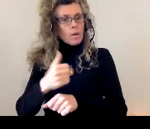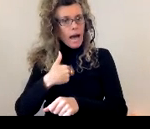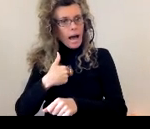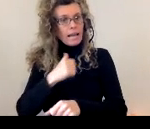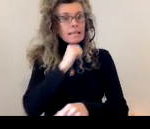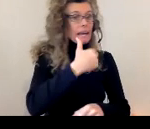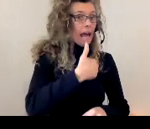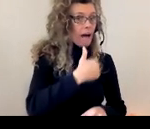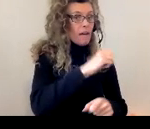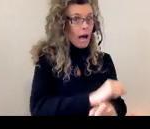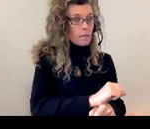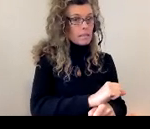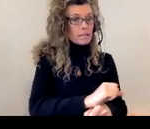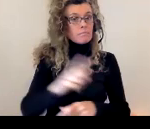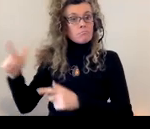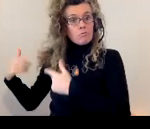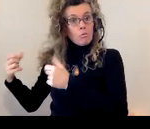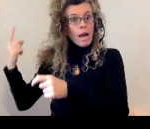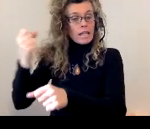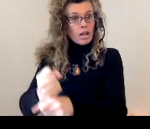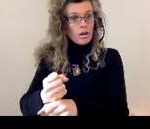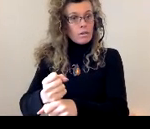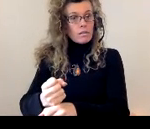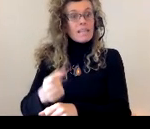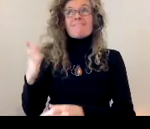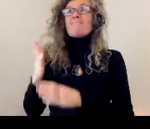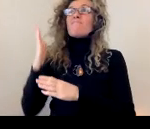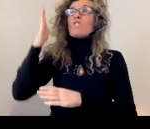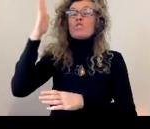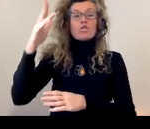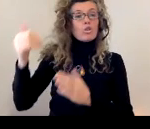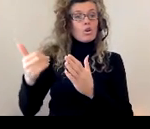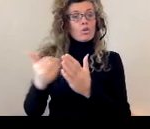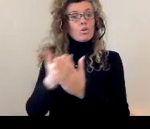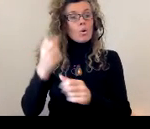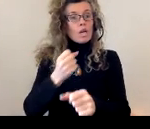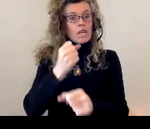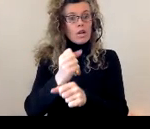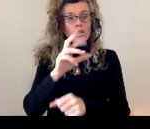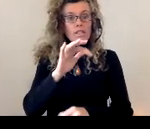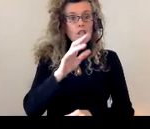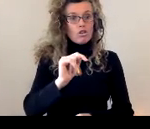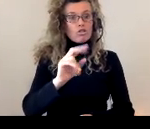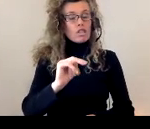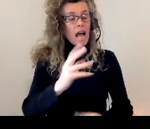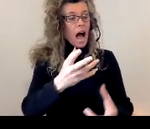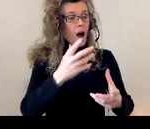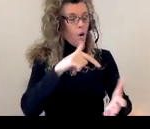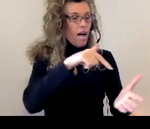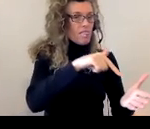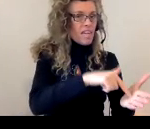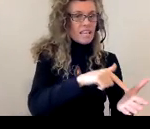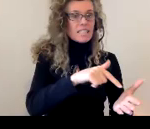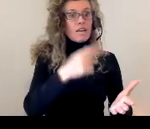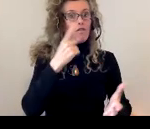year, many people make resolutions. I want to create this in 2013. I'd like to do that in